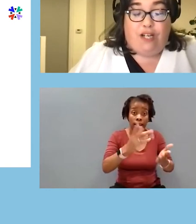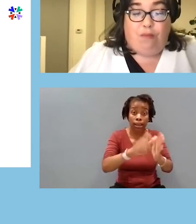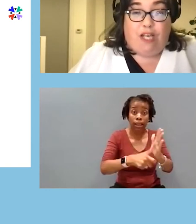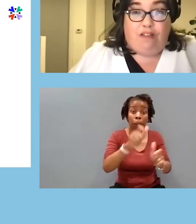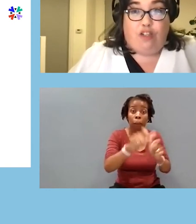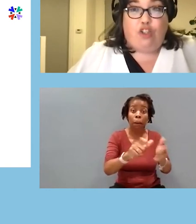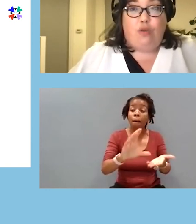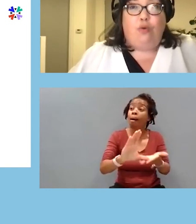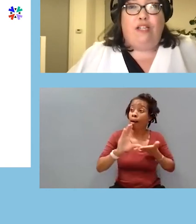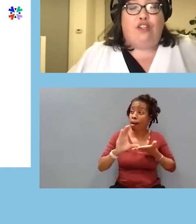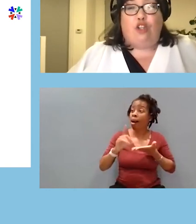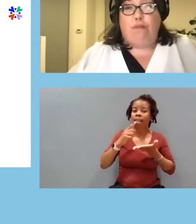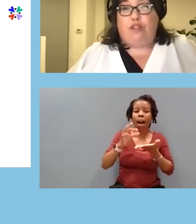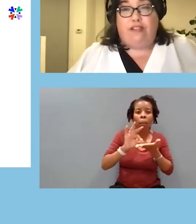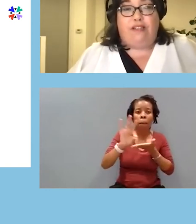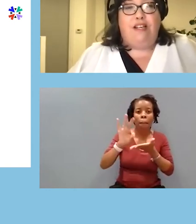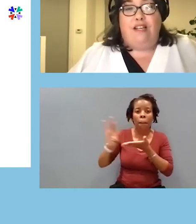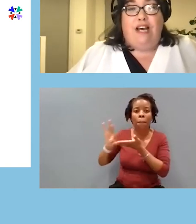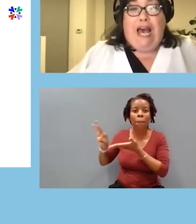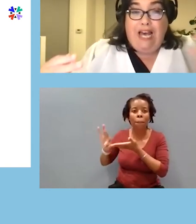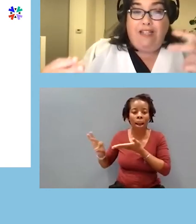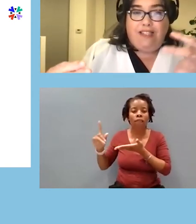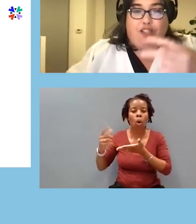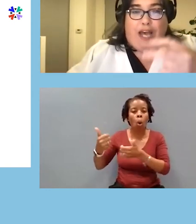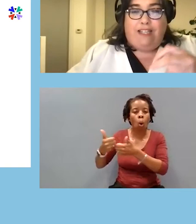image, there are two interpreters,